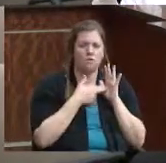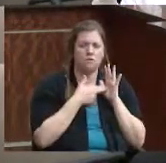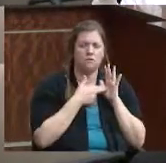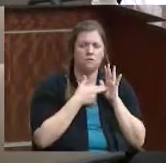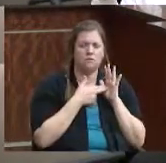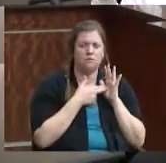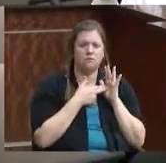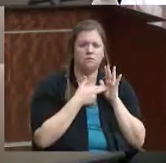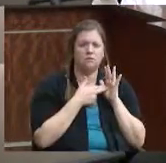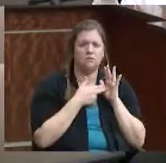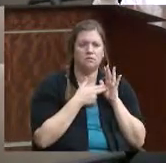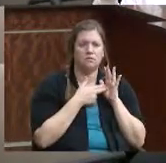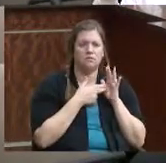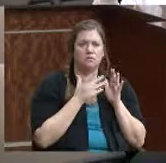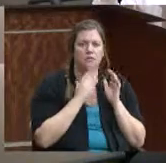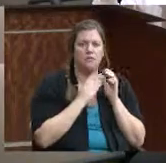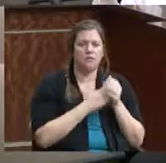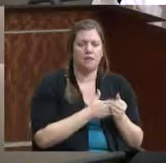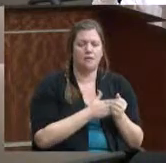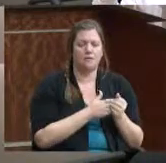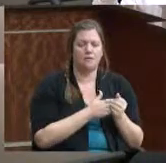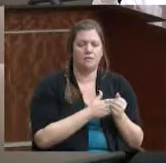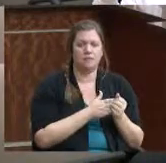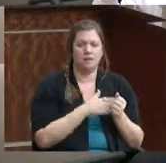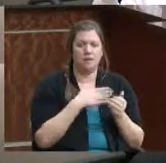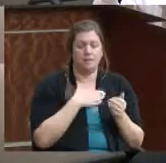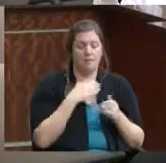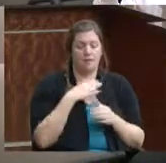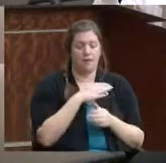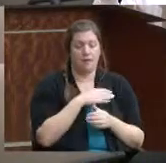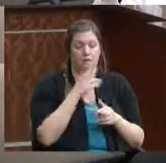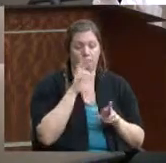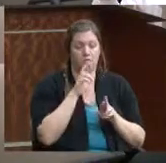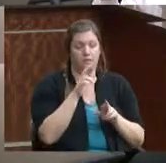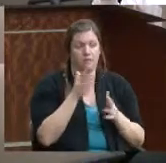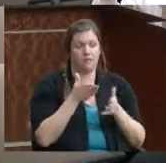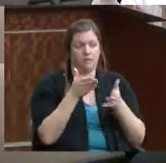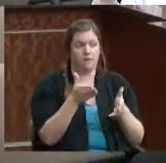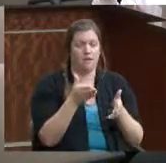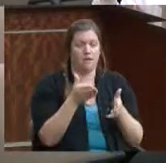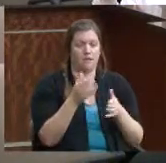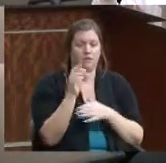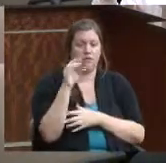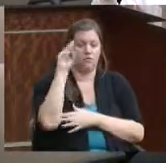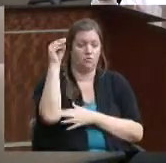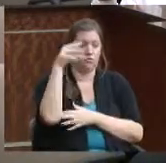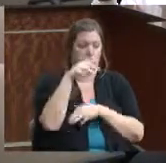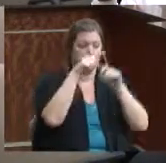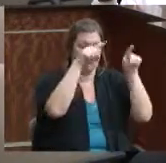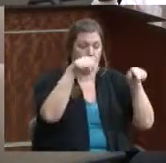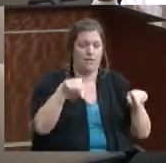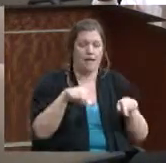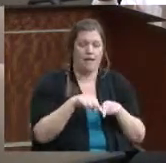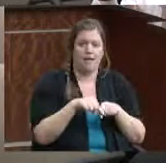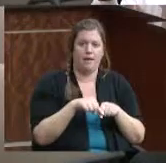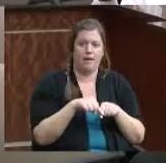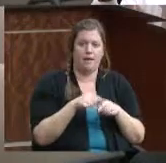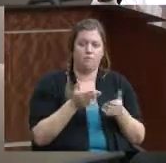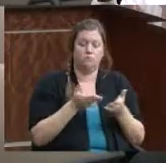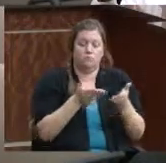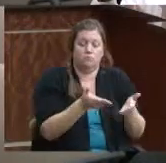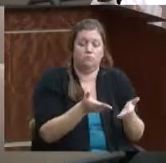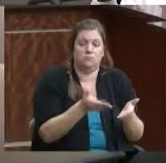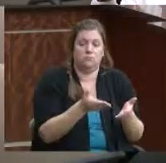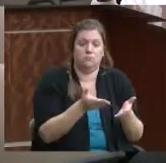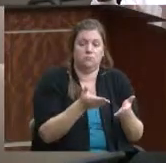going to be levied upon my client with respect to providing the solar array that was proposed, whether it